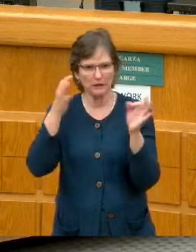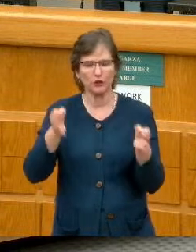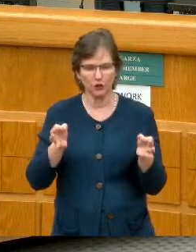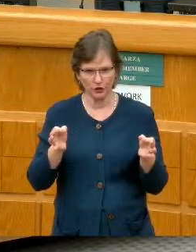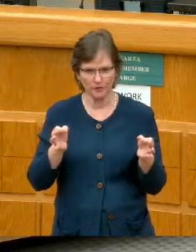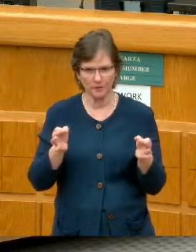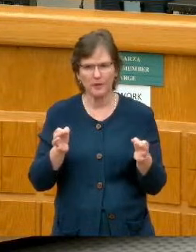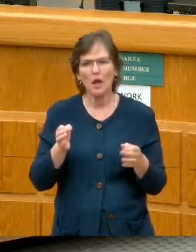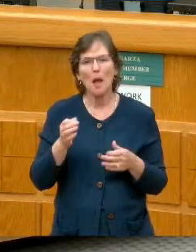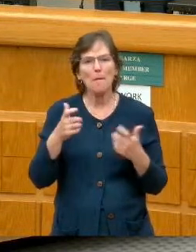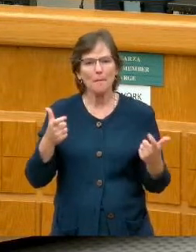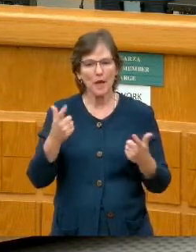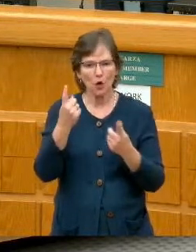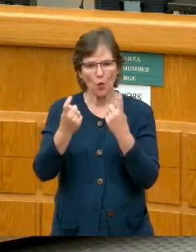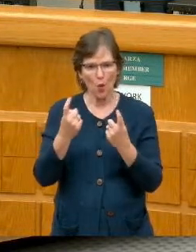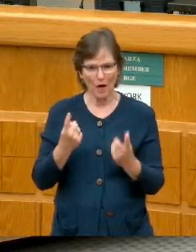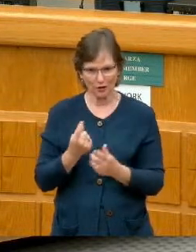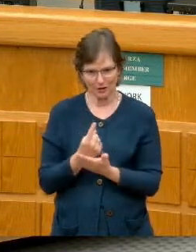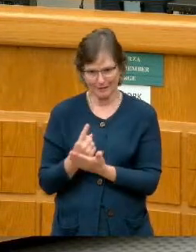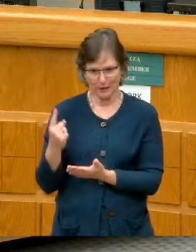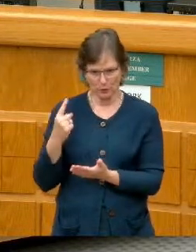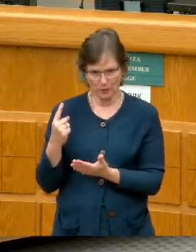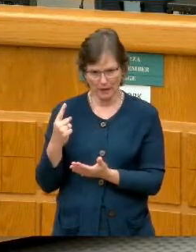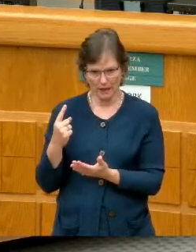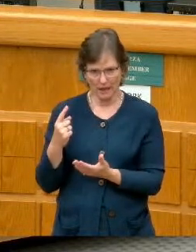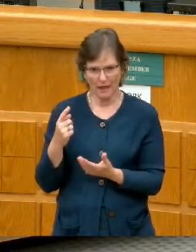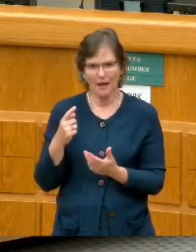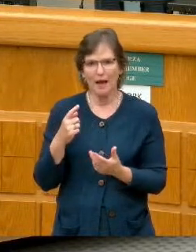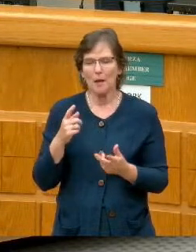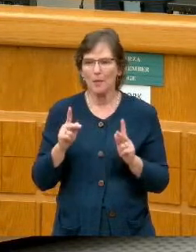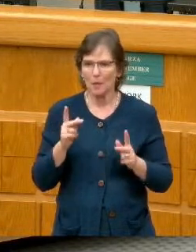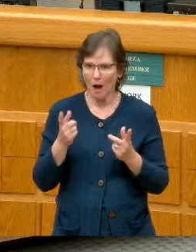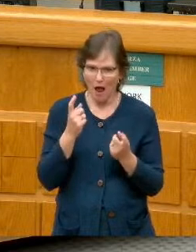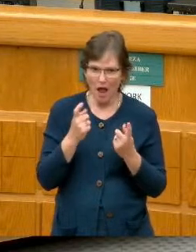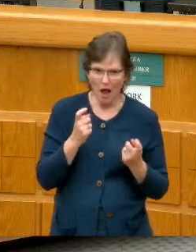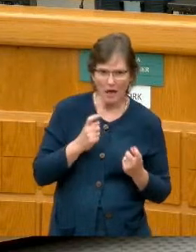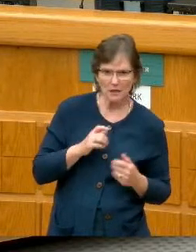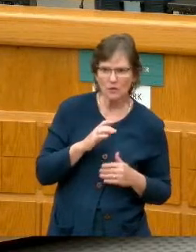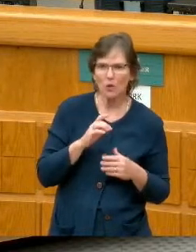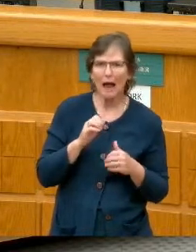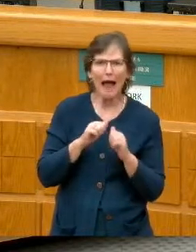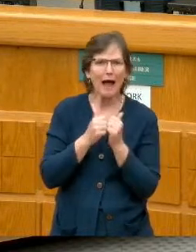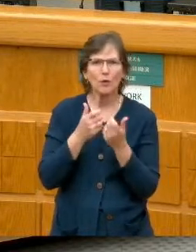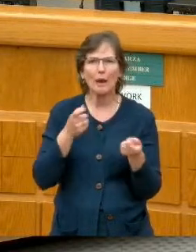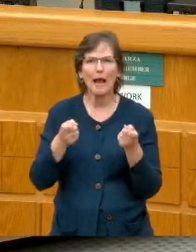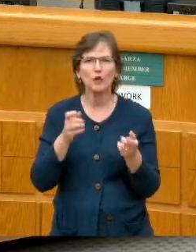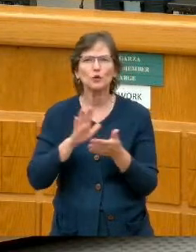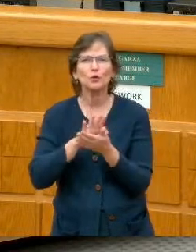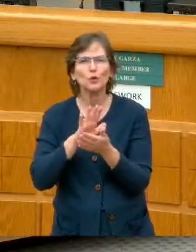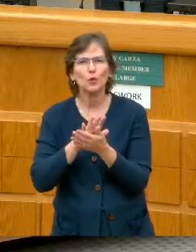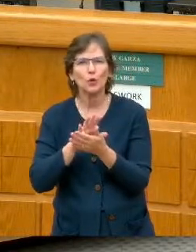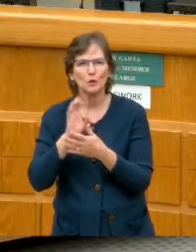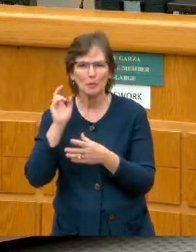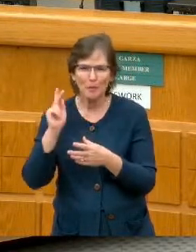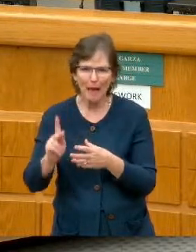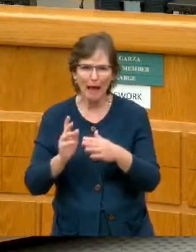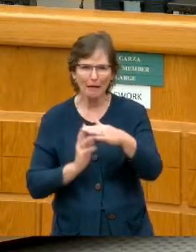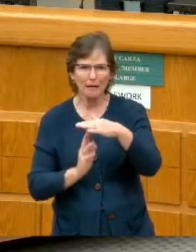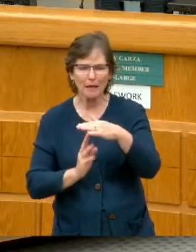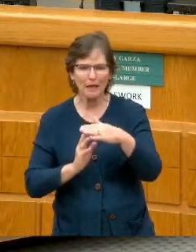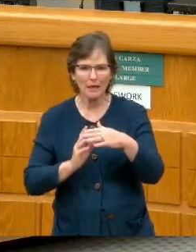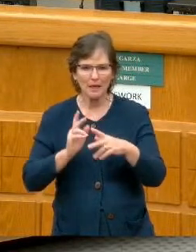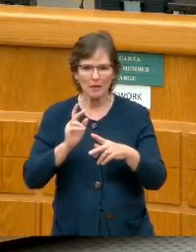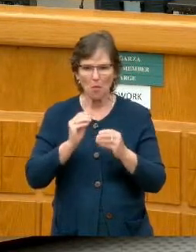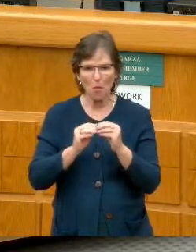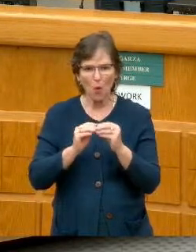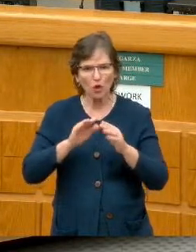how are we going to handle schools going back to more face-to-face, along with some districts